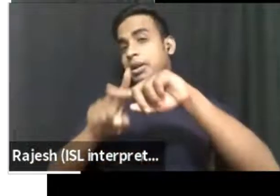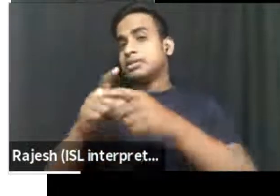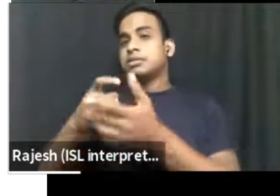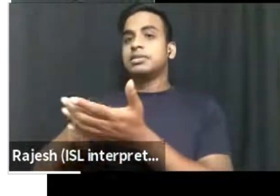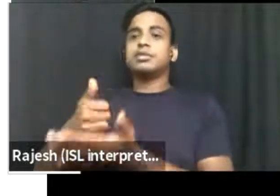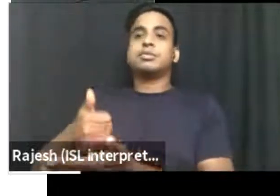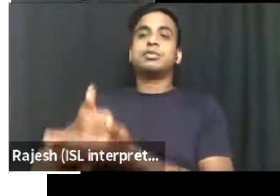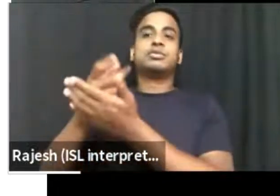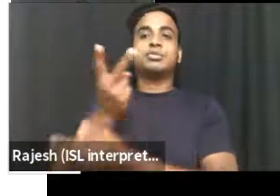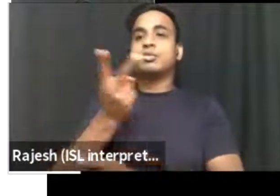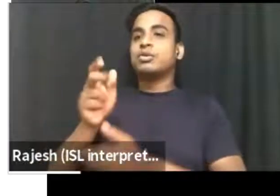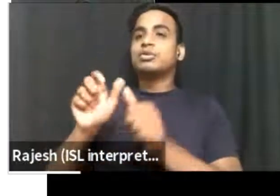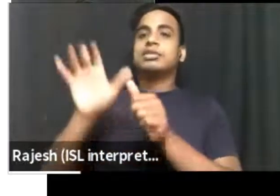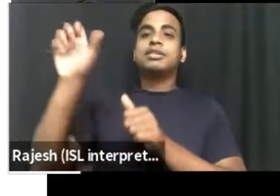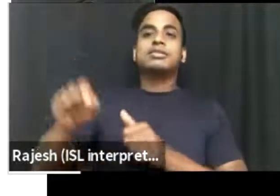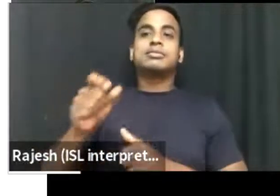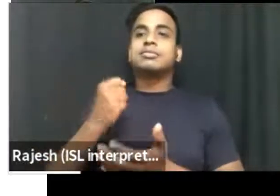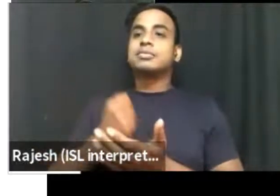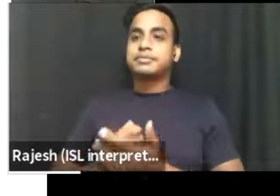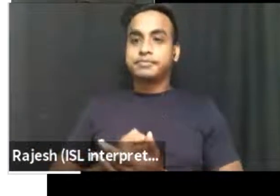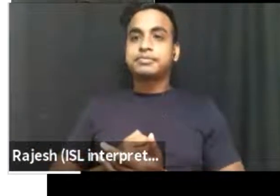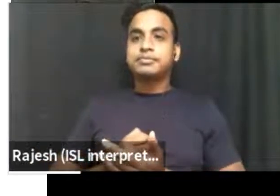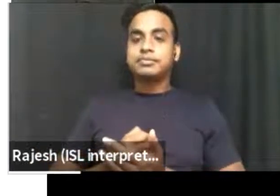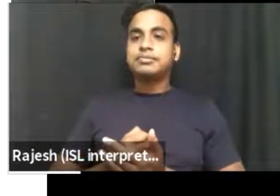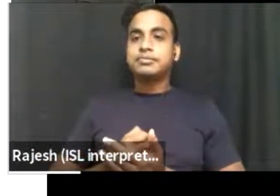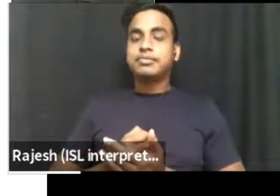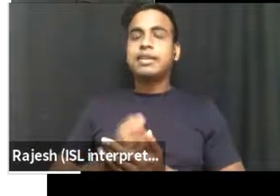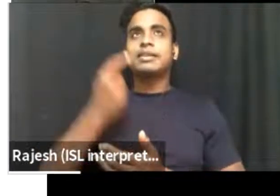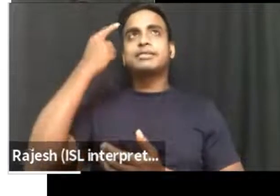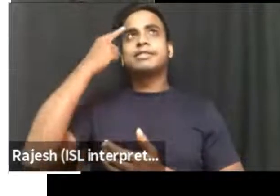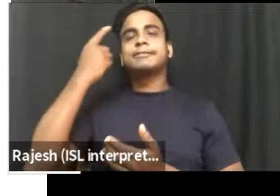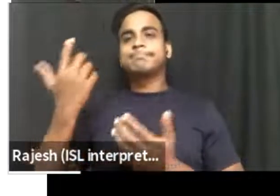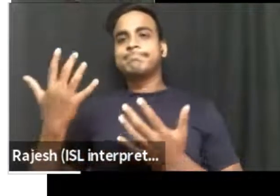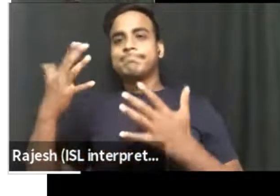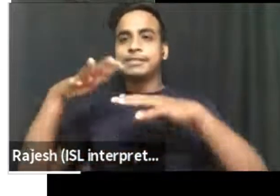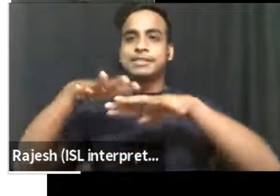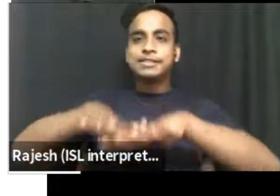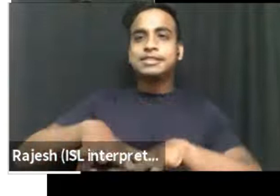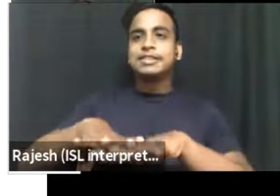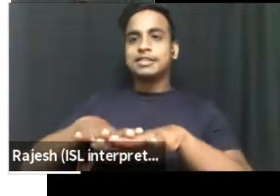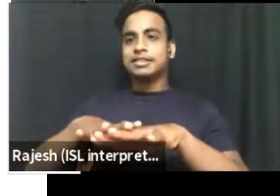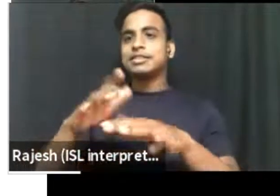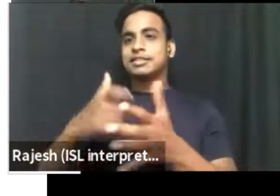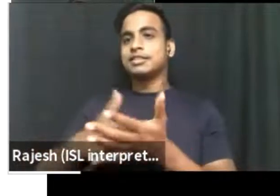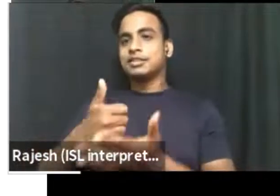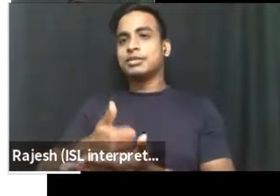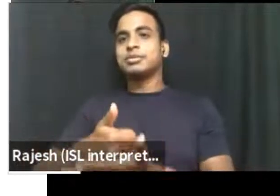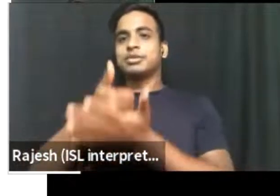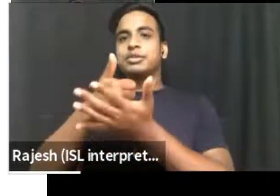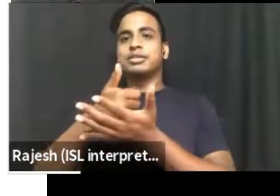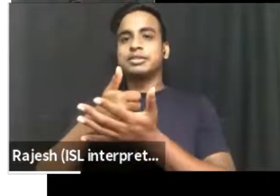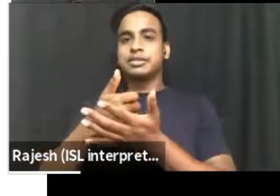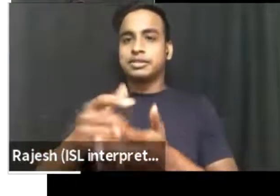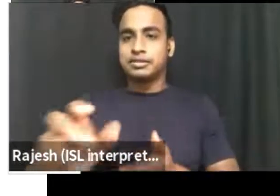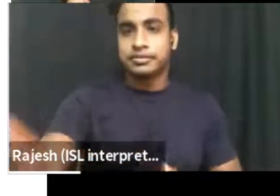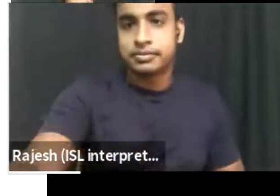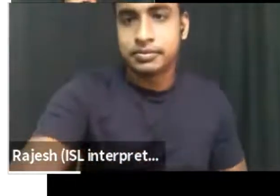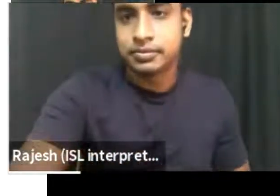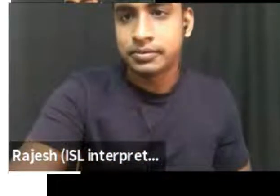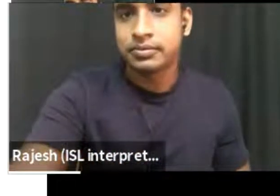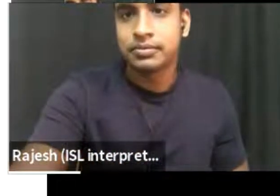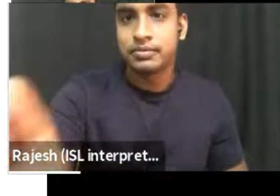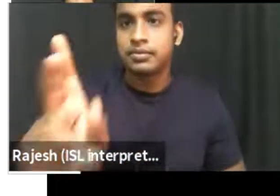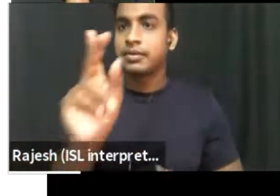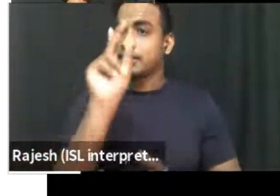where we talk about an integrated system of rehabilitation. The resolution WHA 58.23, which